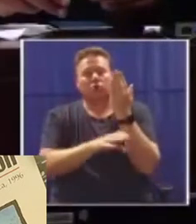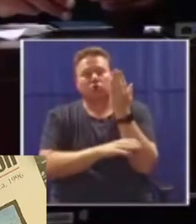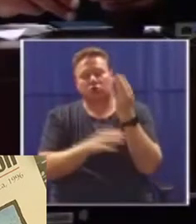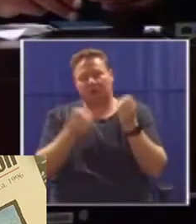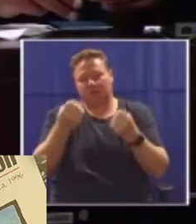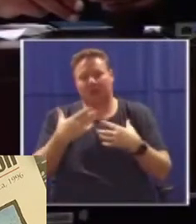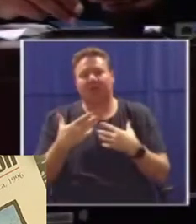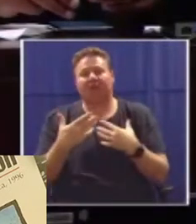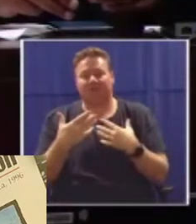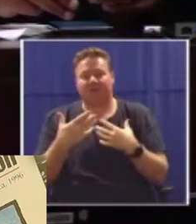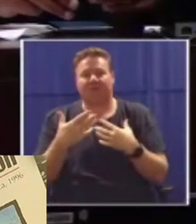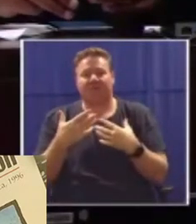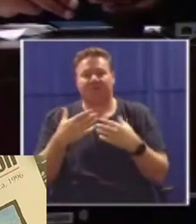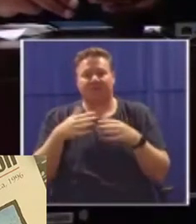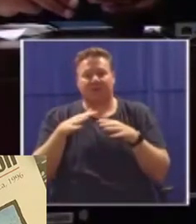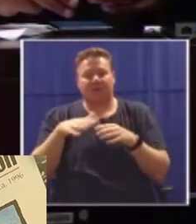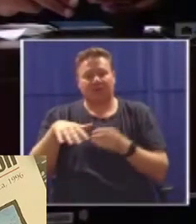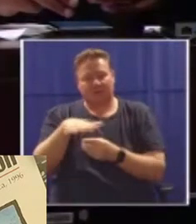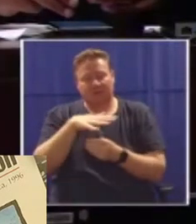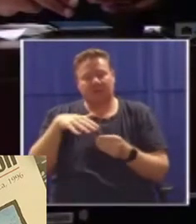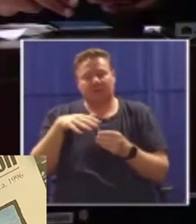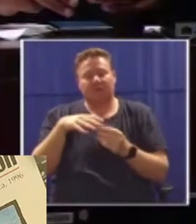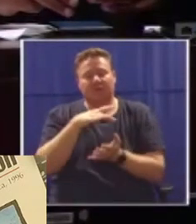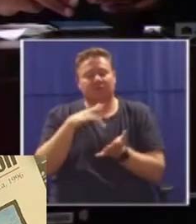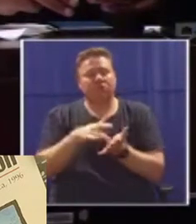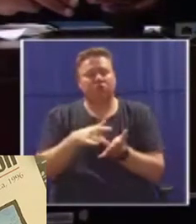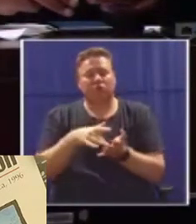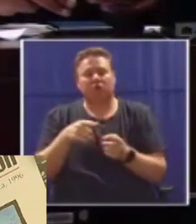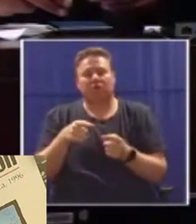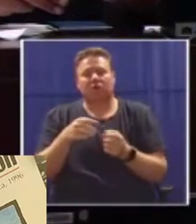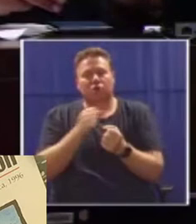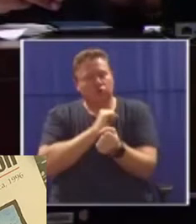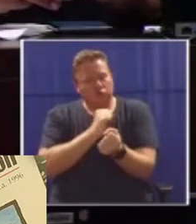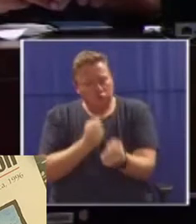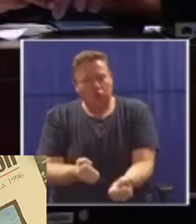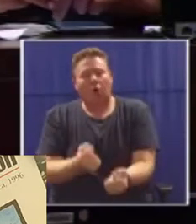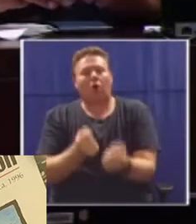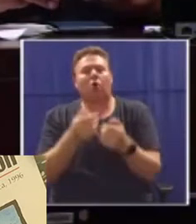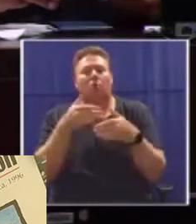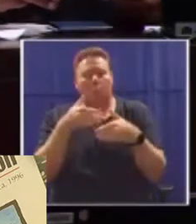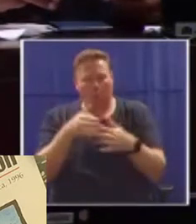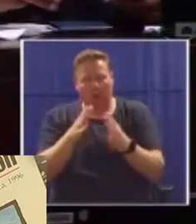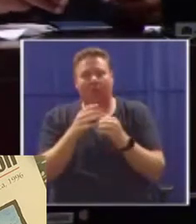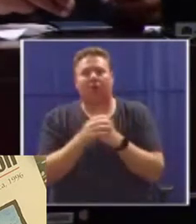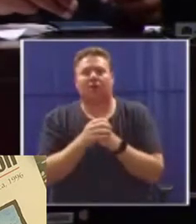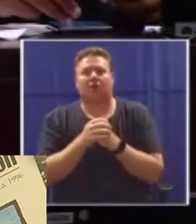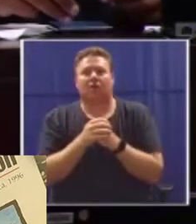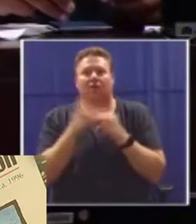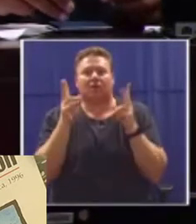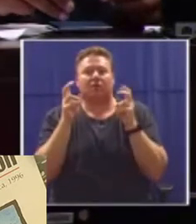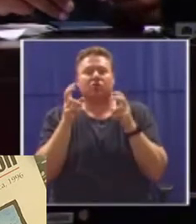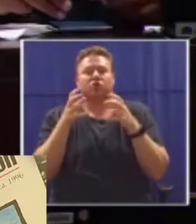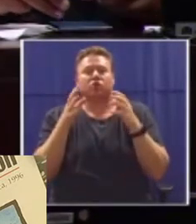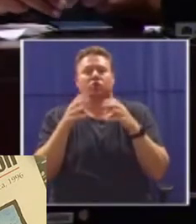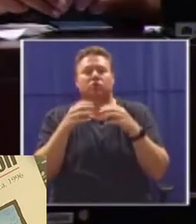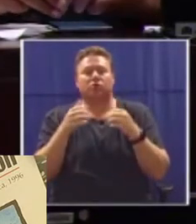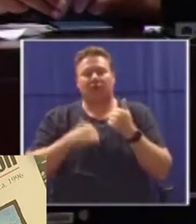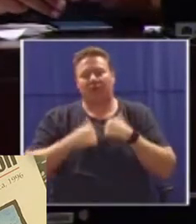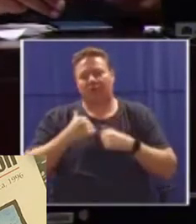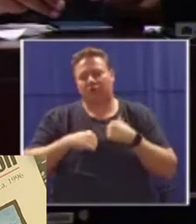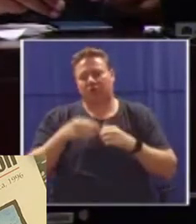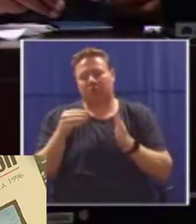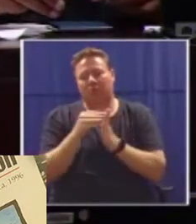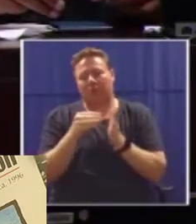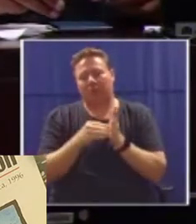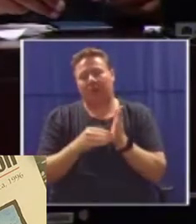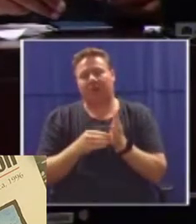platform to civil society in our country to be strong and bold on matters of action campaign.